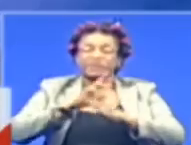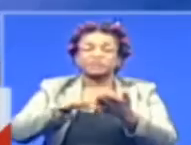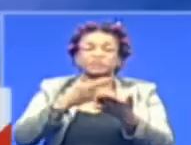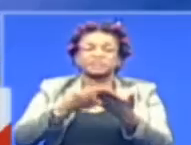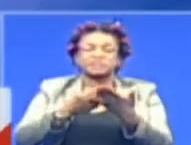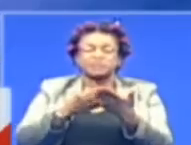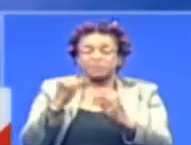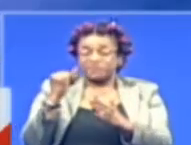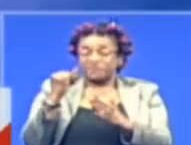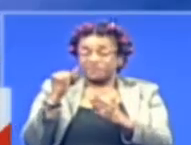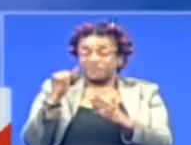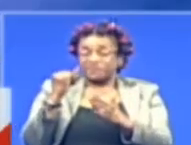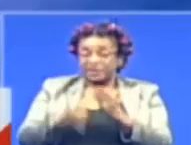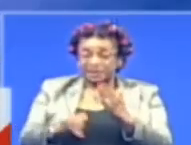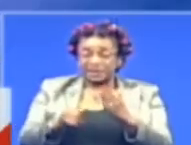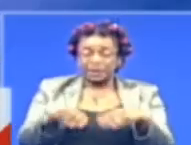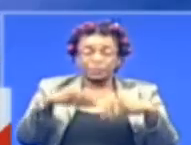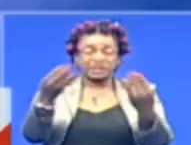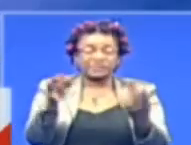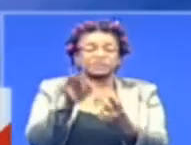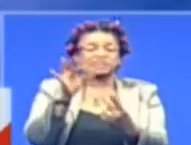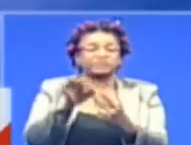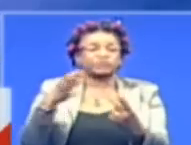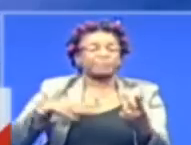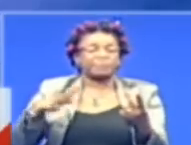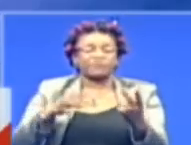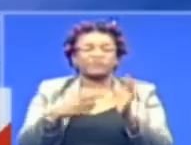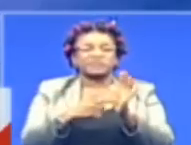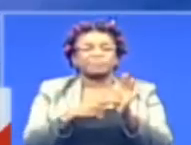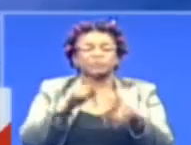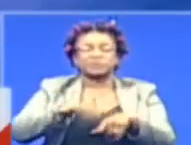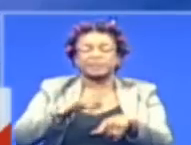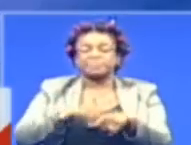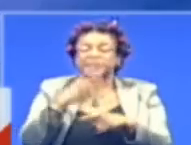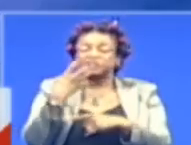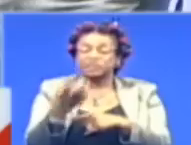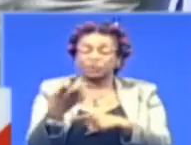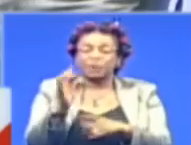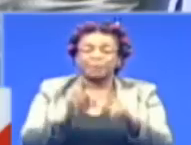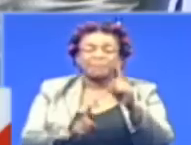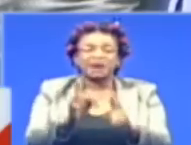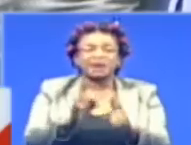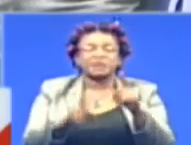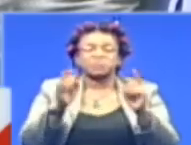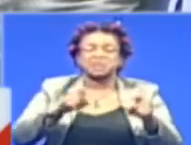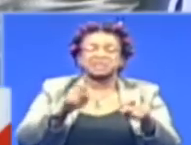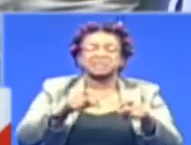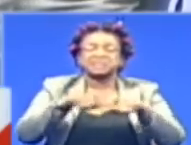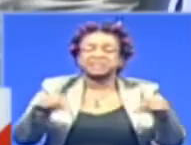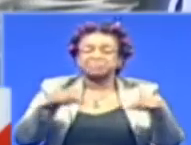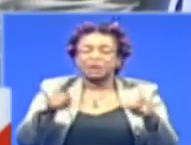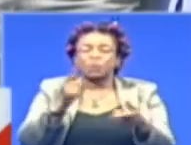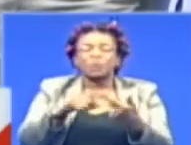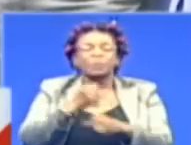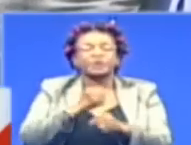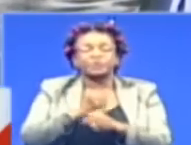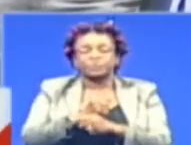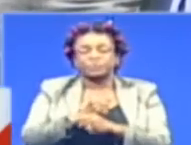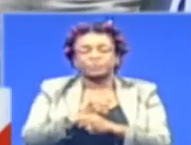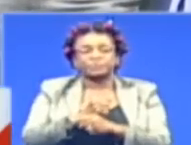we giving alternatives to the people? For example, when charcoal is burned and you're saying that we need the timbers to build houses, what alternatives are we looking at going